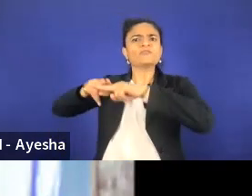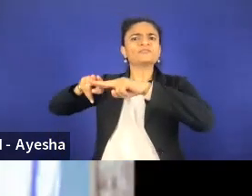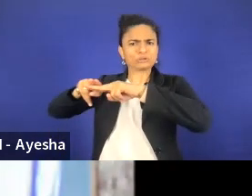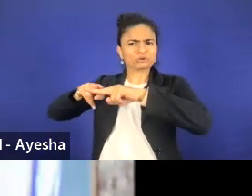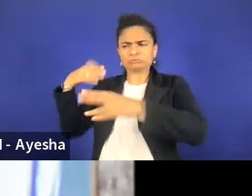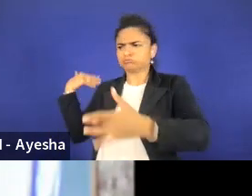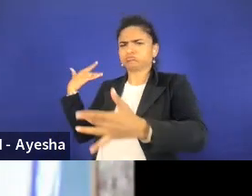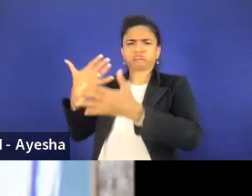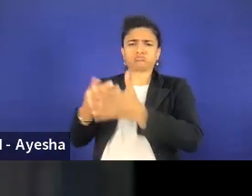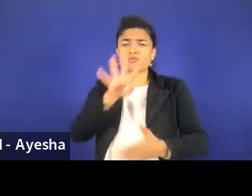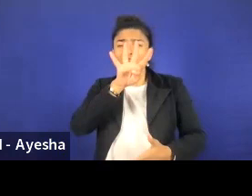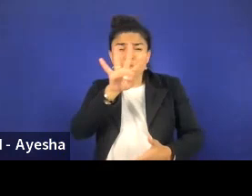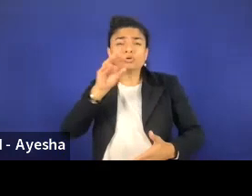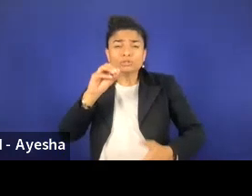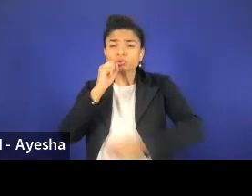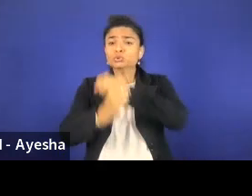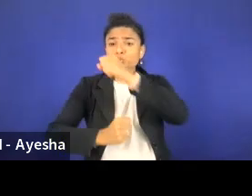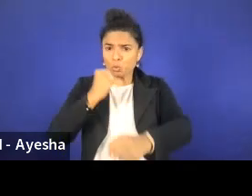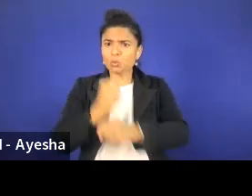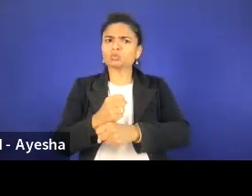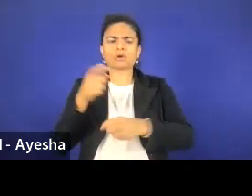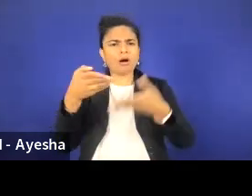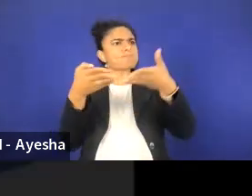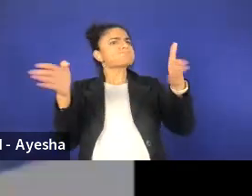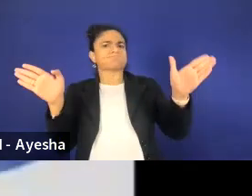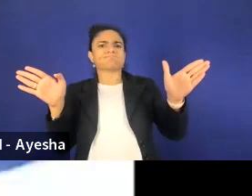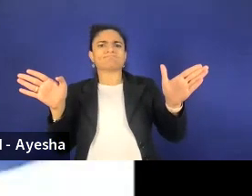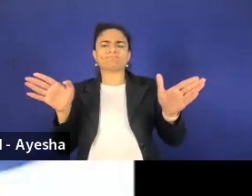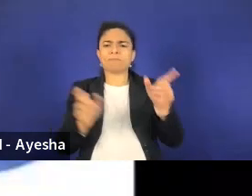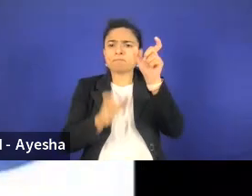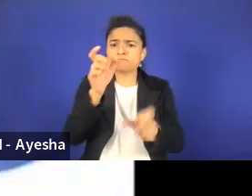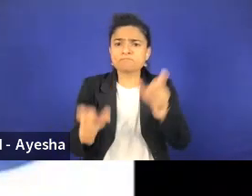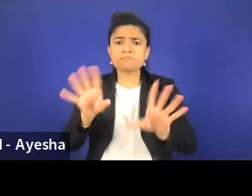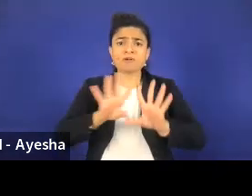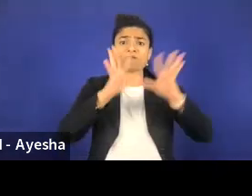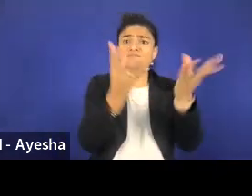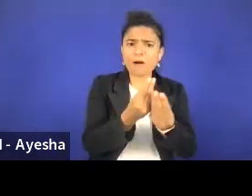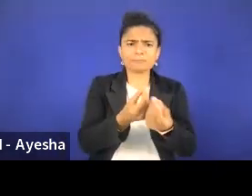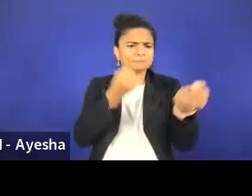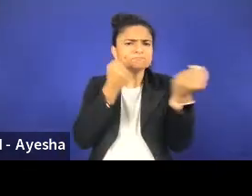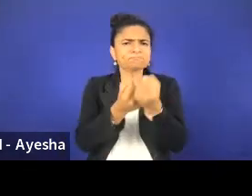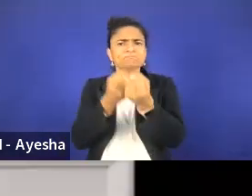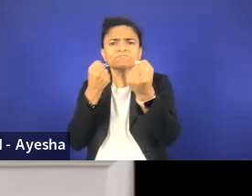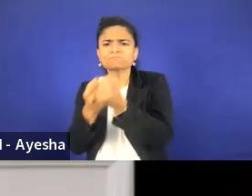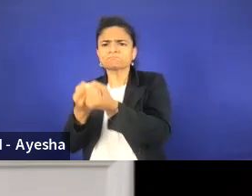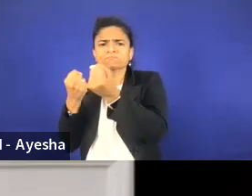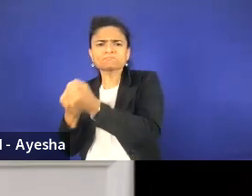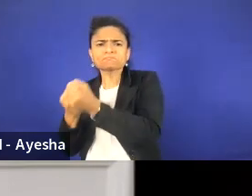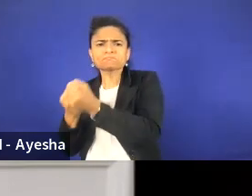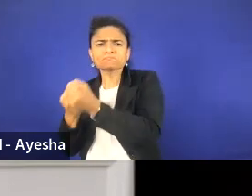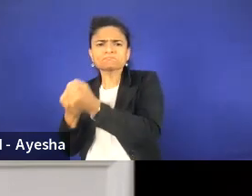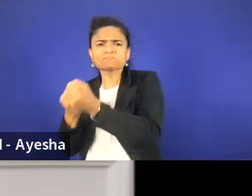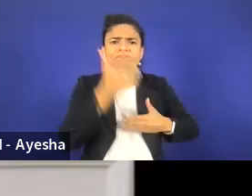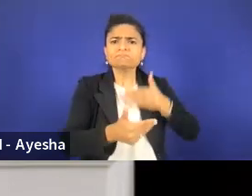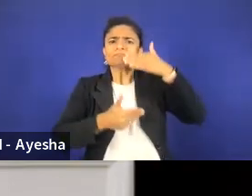There were older persons without a source of income, prisoner dependents, death of a breadwinner, permanently disabled,